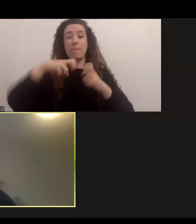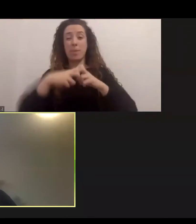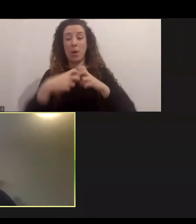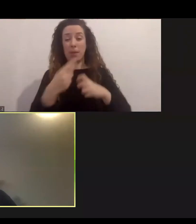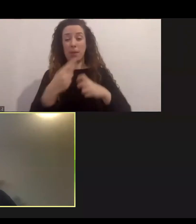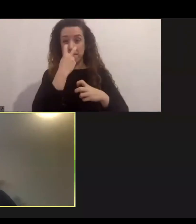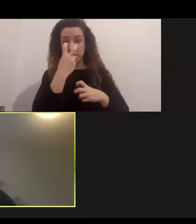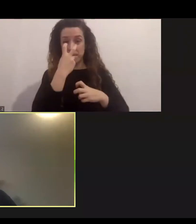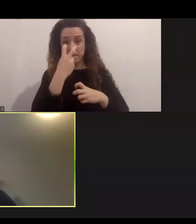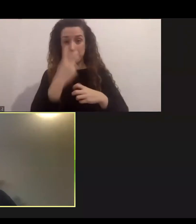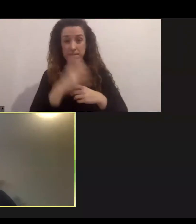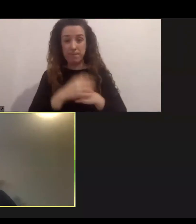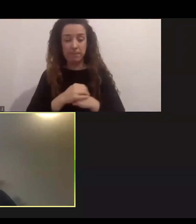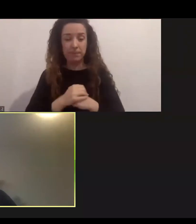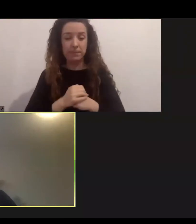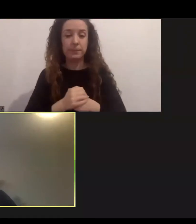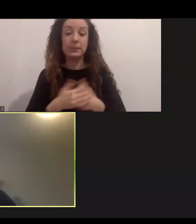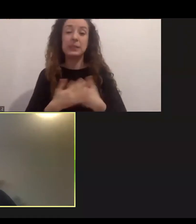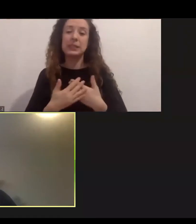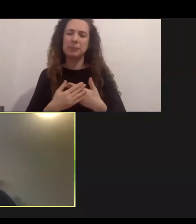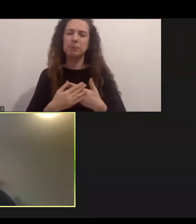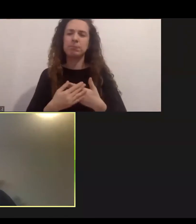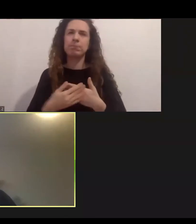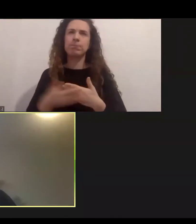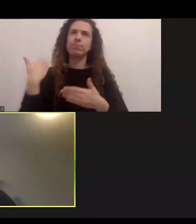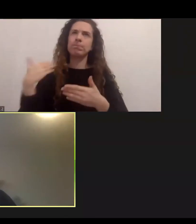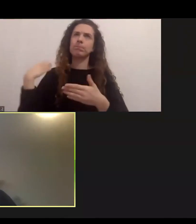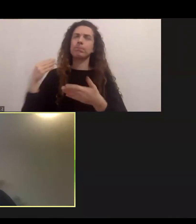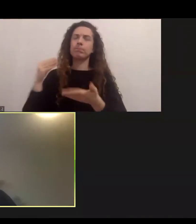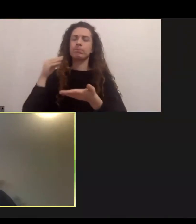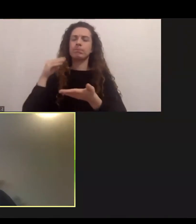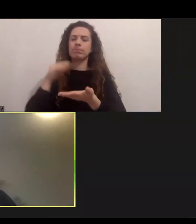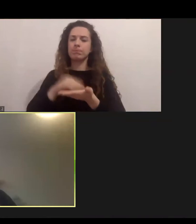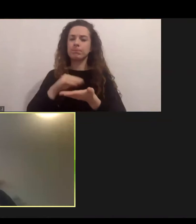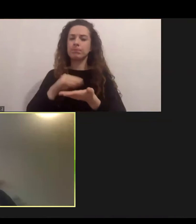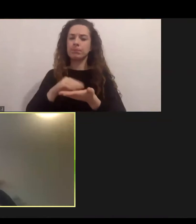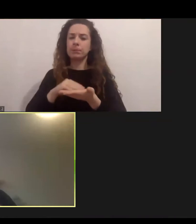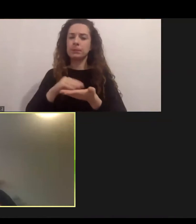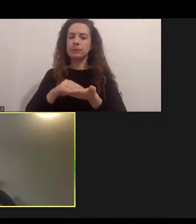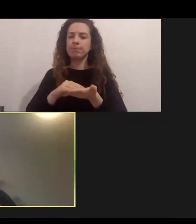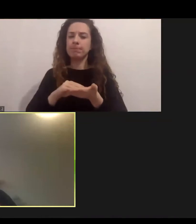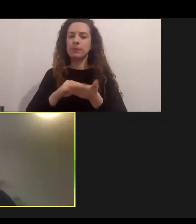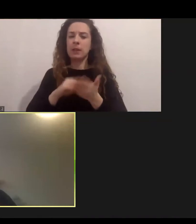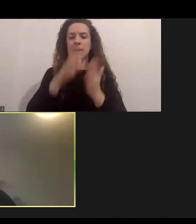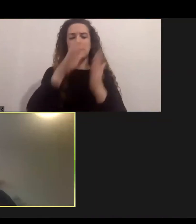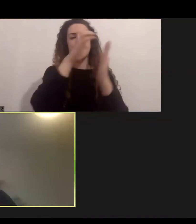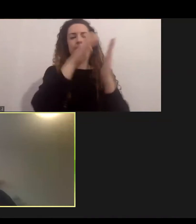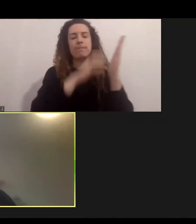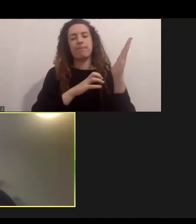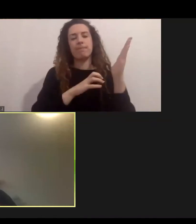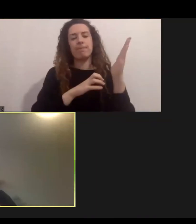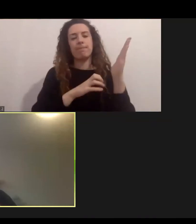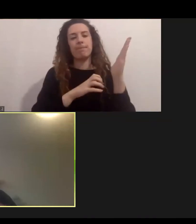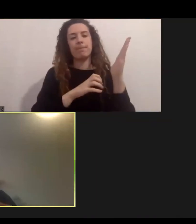language, written language, has so many characters, and you have